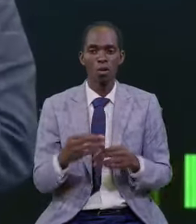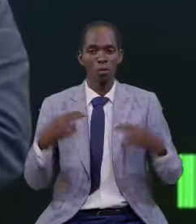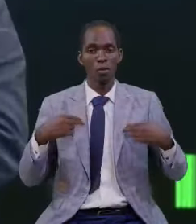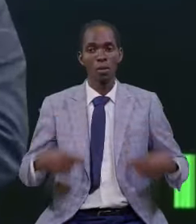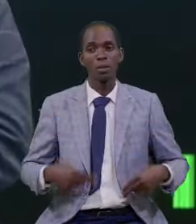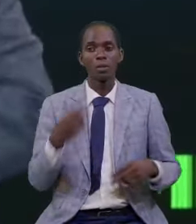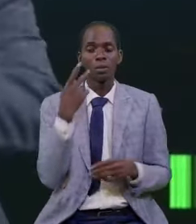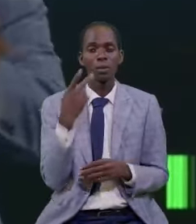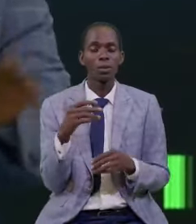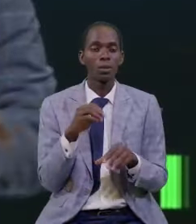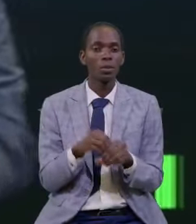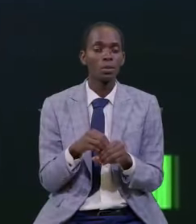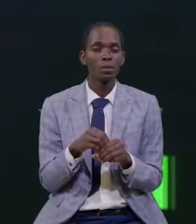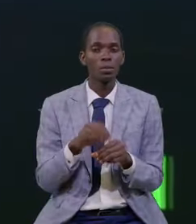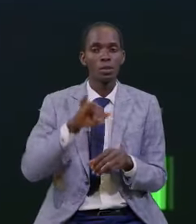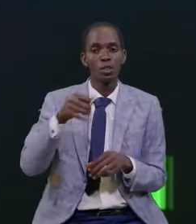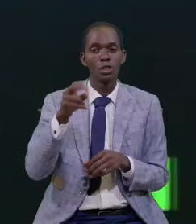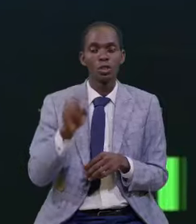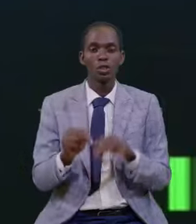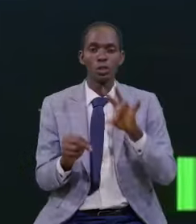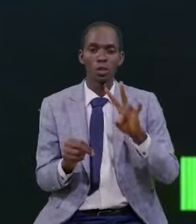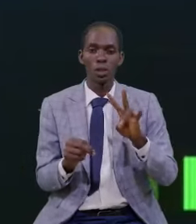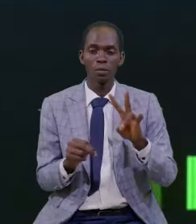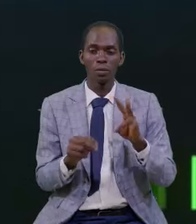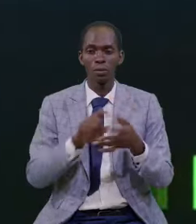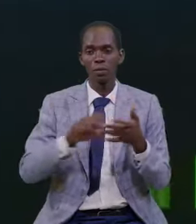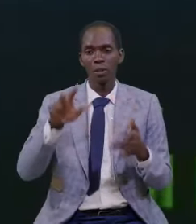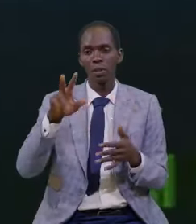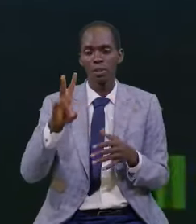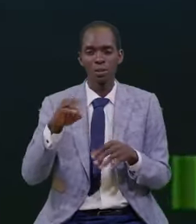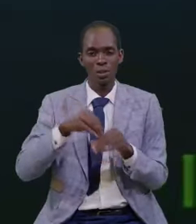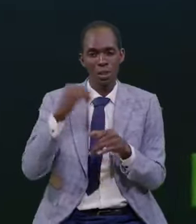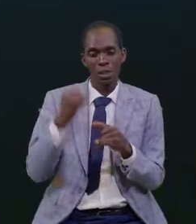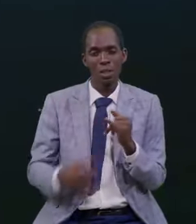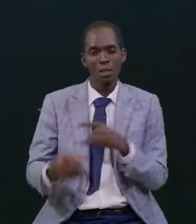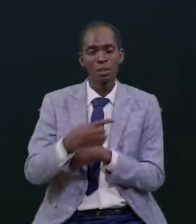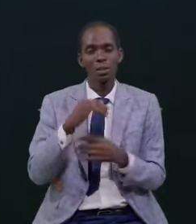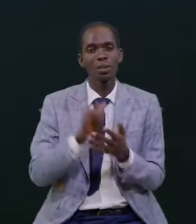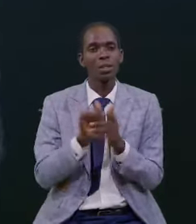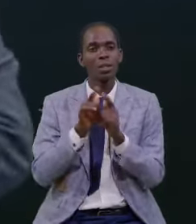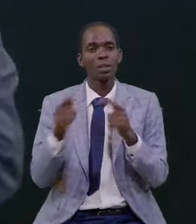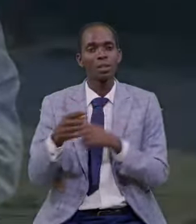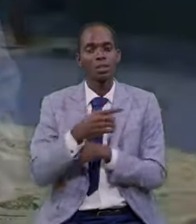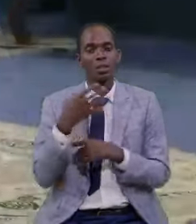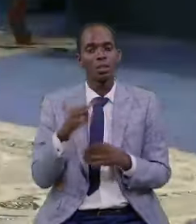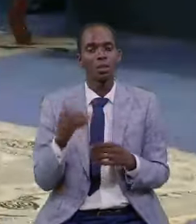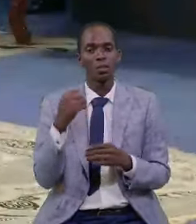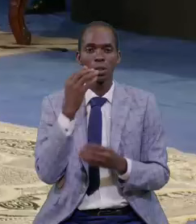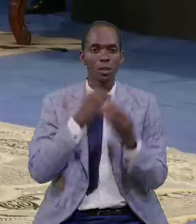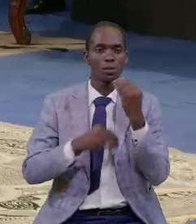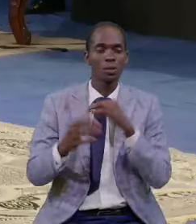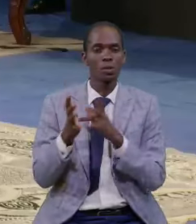verse 37. In the last day, that great day of the feast, Jesus stood and cried,